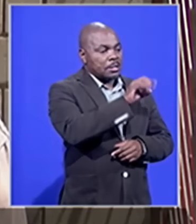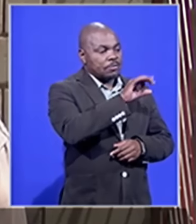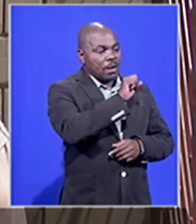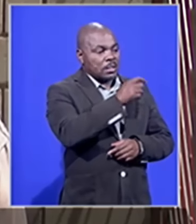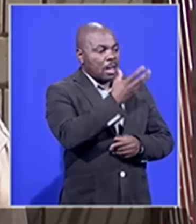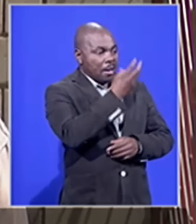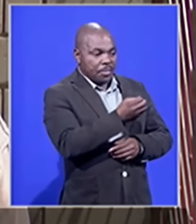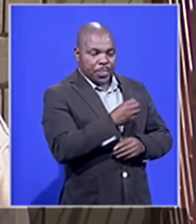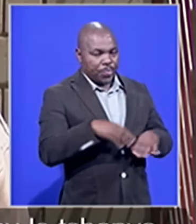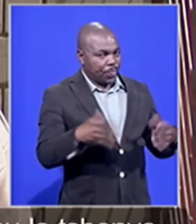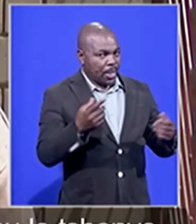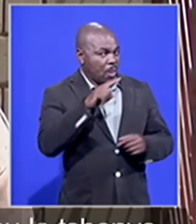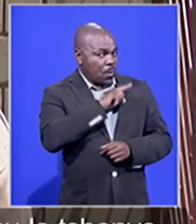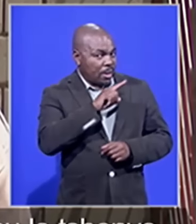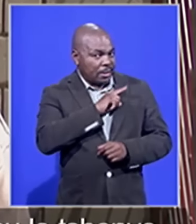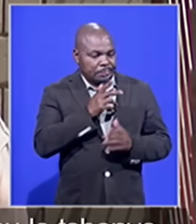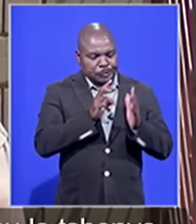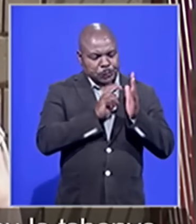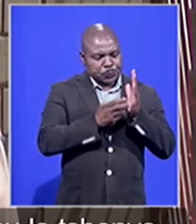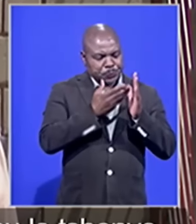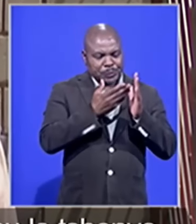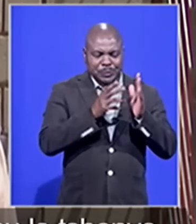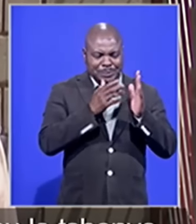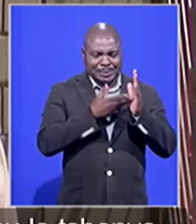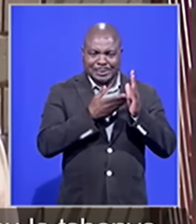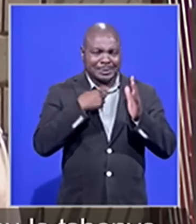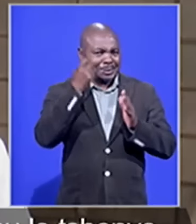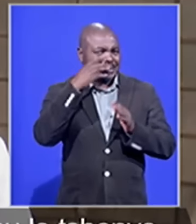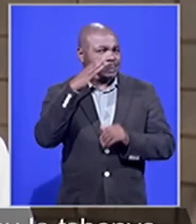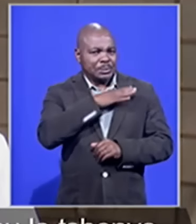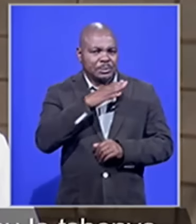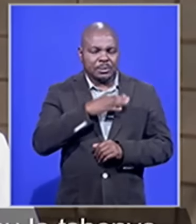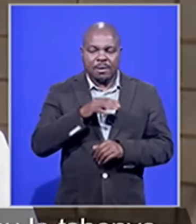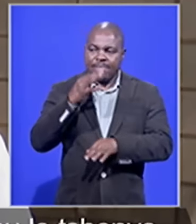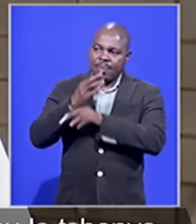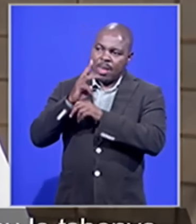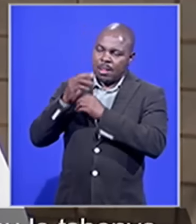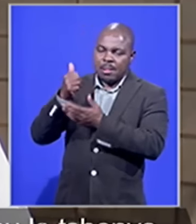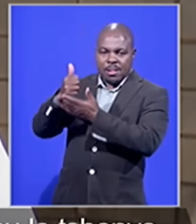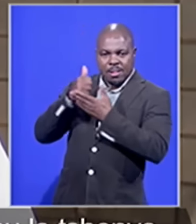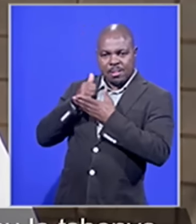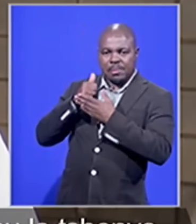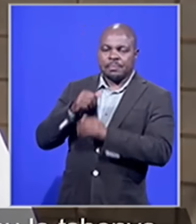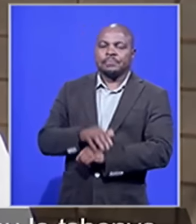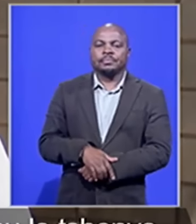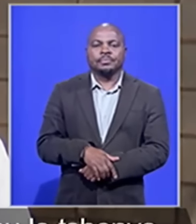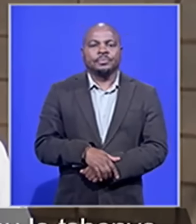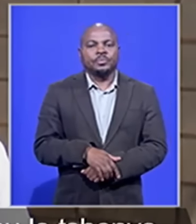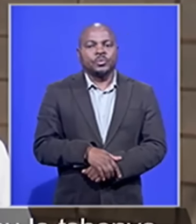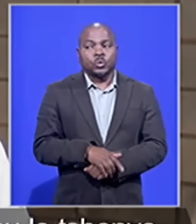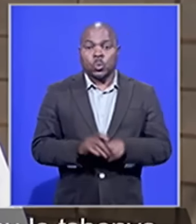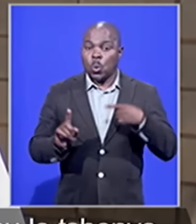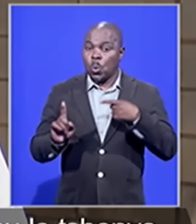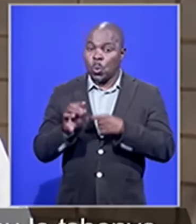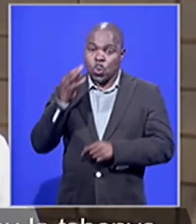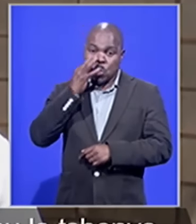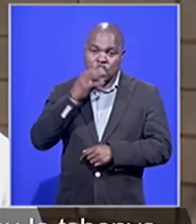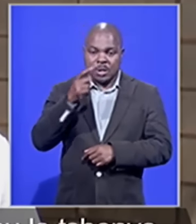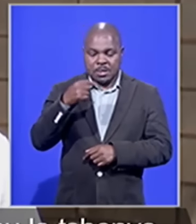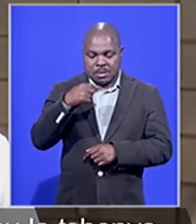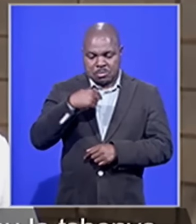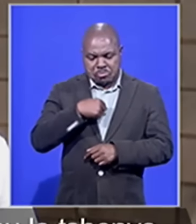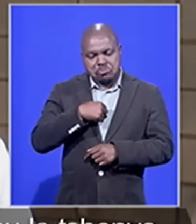ka tlasa mabaka a kekeng a qojwa re phela ka batswadi njengomuntu okwe leadership o re jwalo ka motho a etelletseng